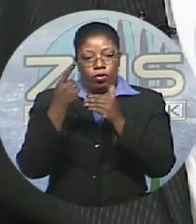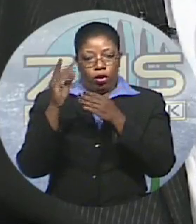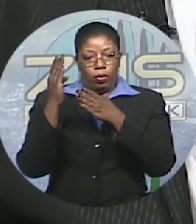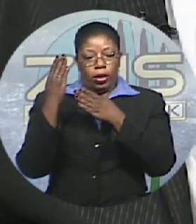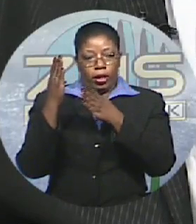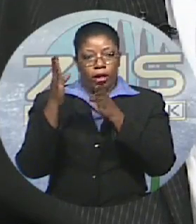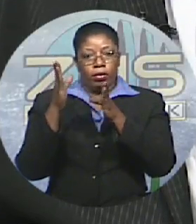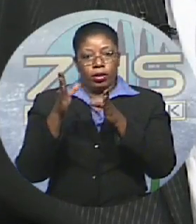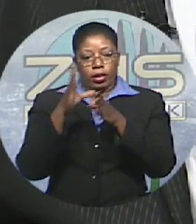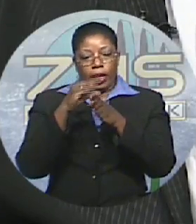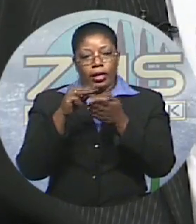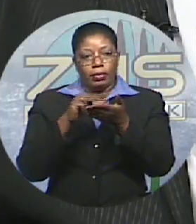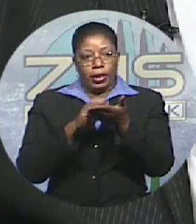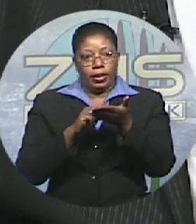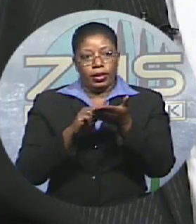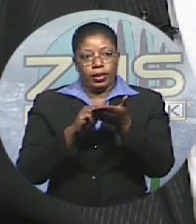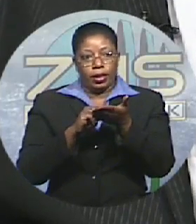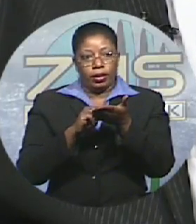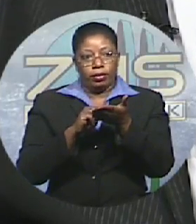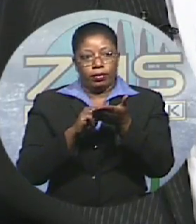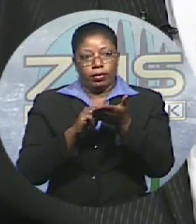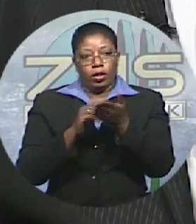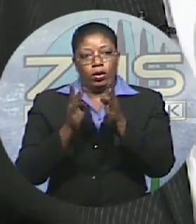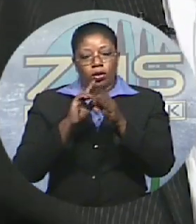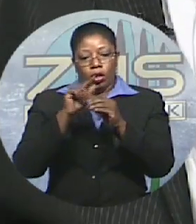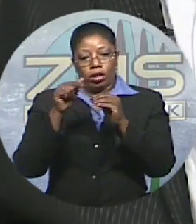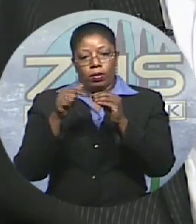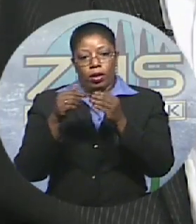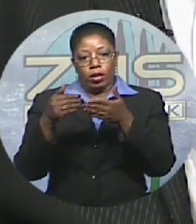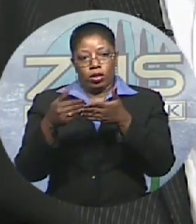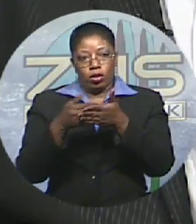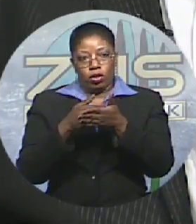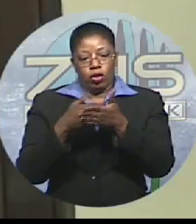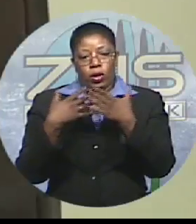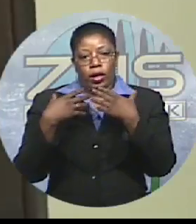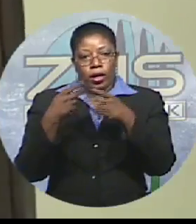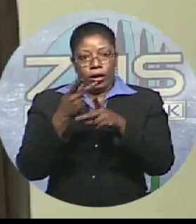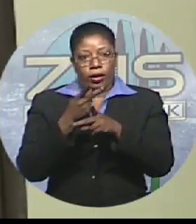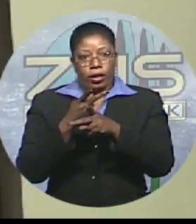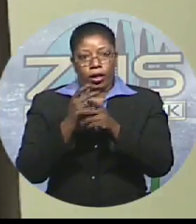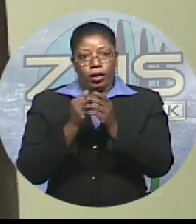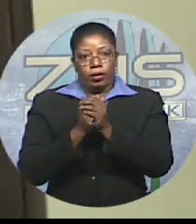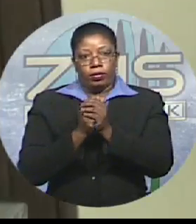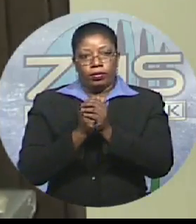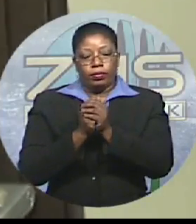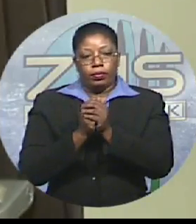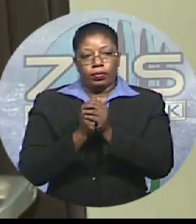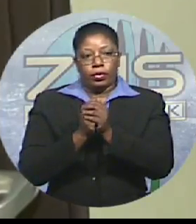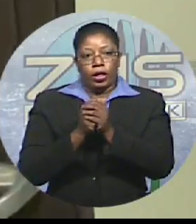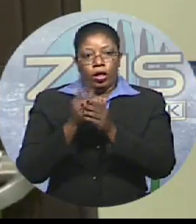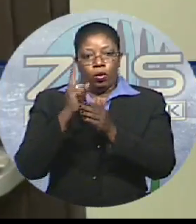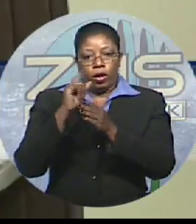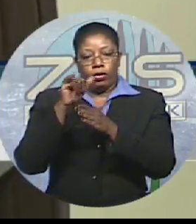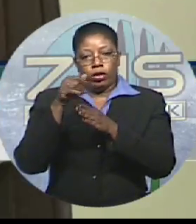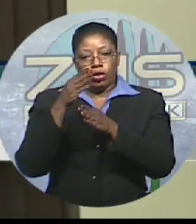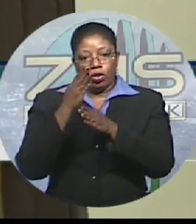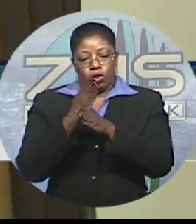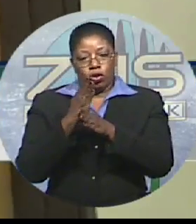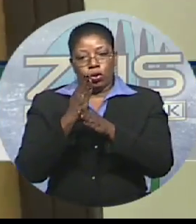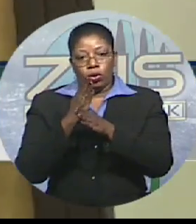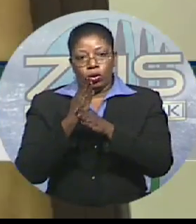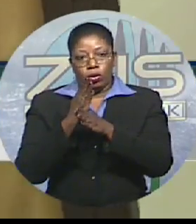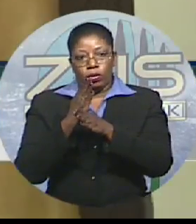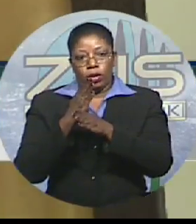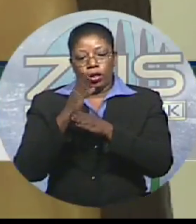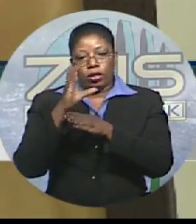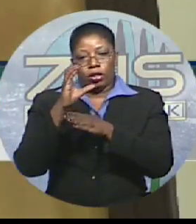tonight tells us about the mandate of the new healthcare pavilion. It's one of his final official duties as chairman of CARICOM. Prime